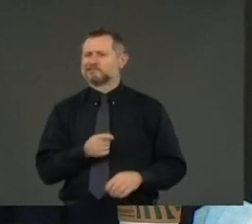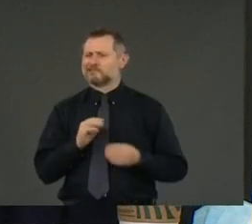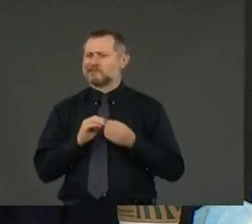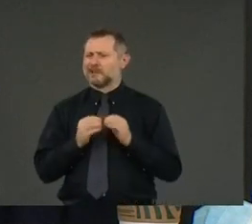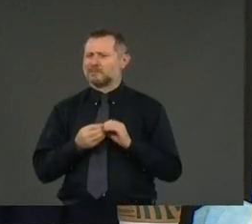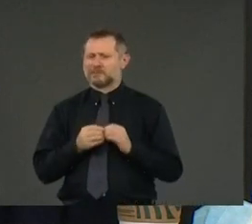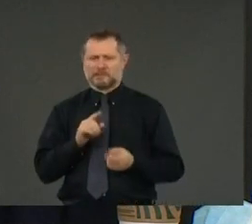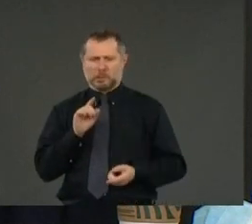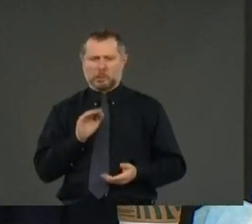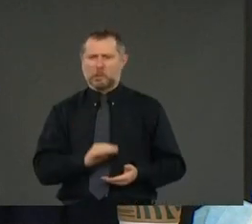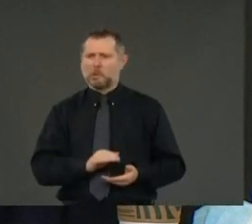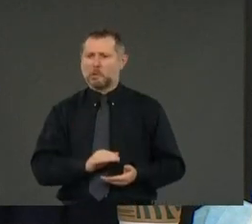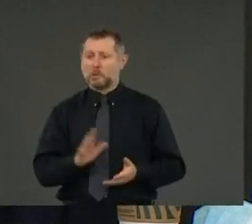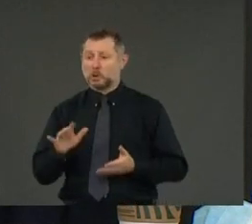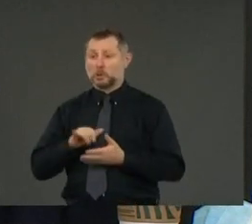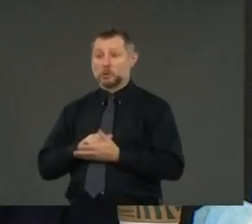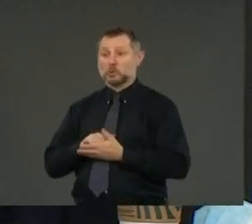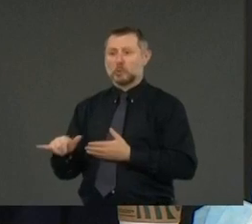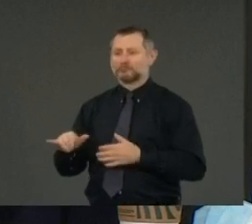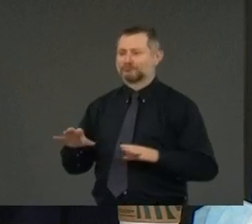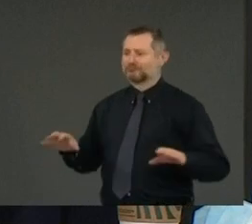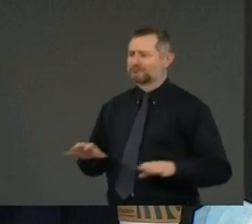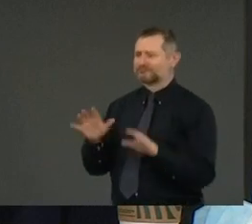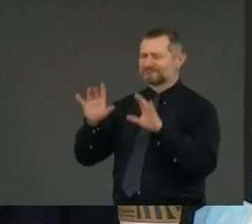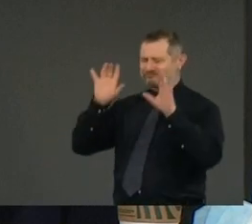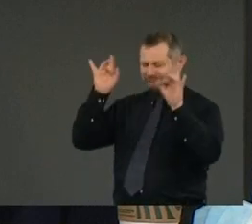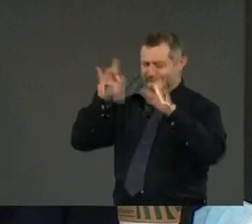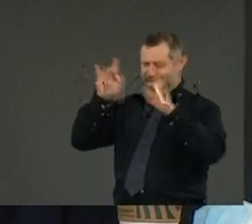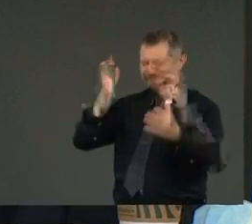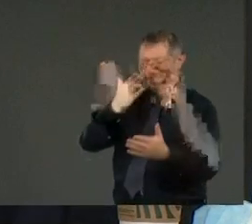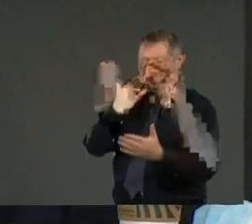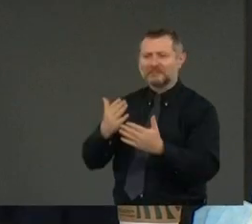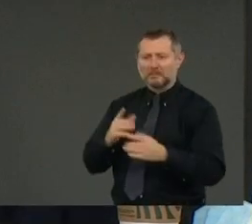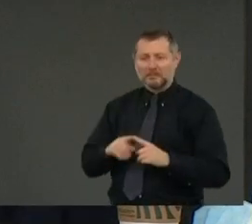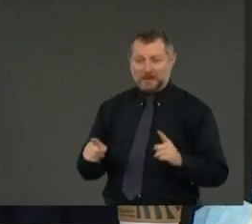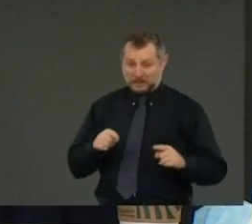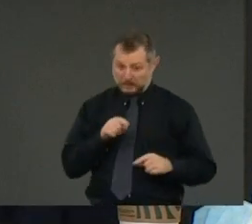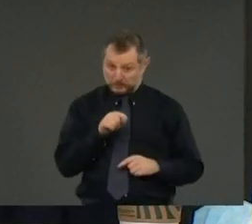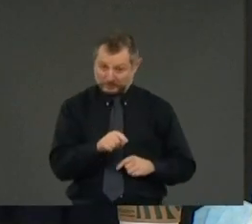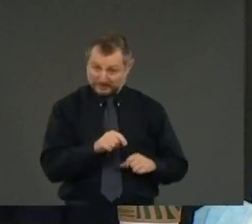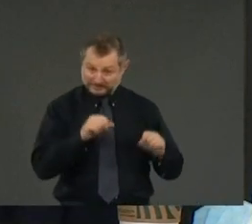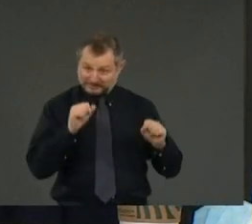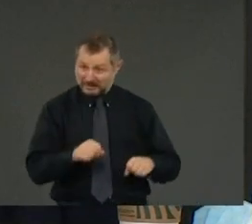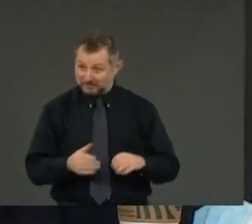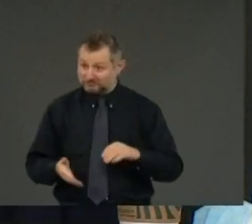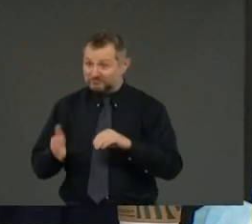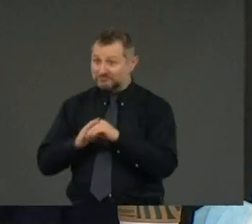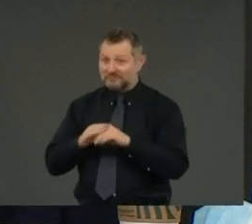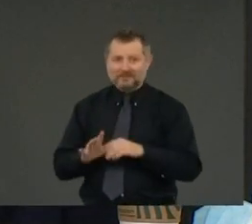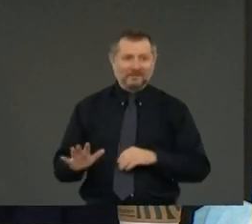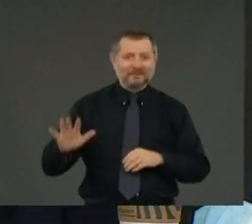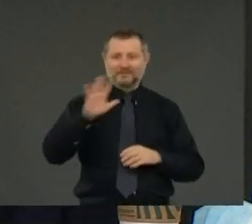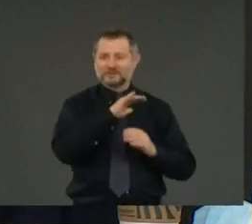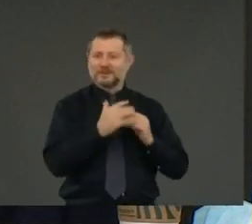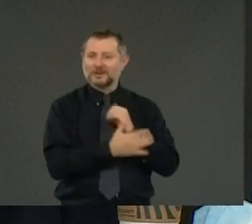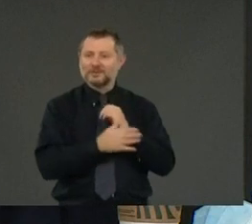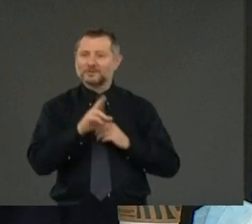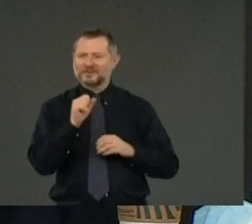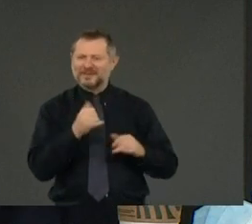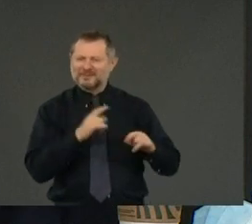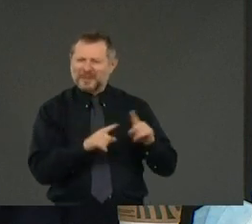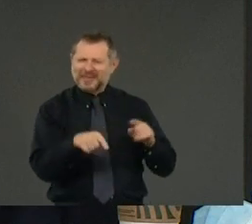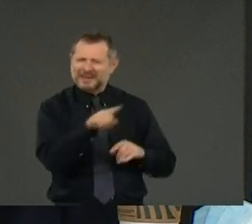down. New York's done a phenomenal job. Is this something that will happen elsewhere in the country? Their numbers are going up. What will happen with